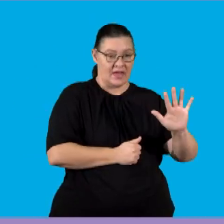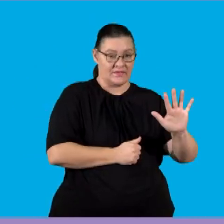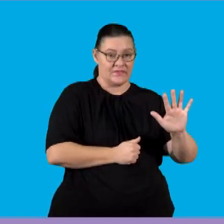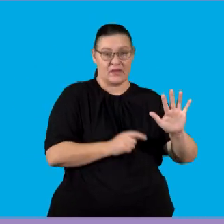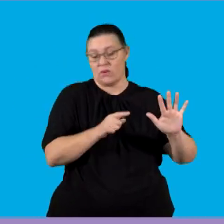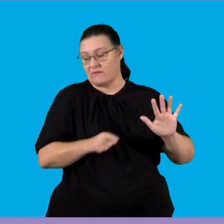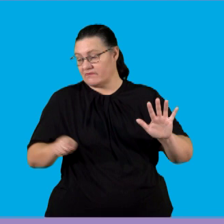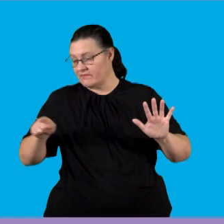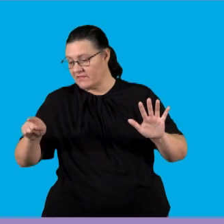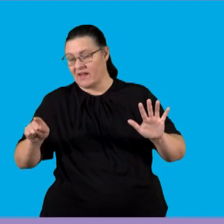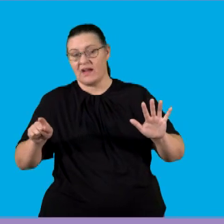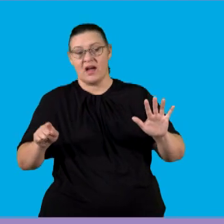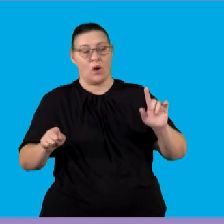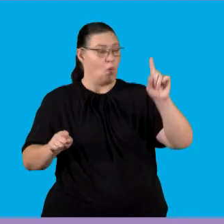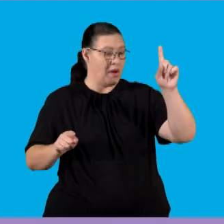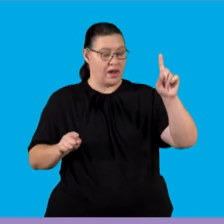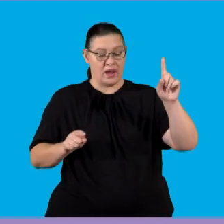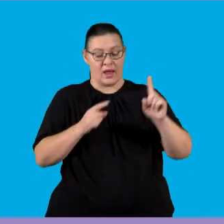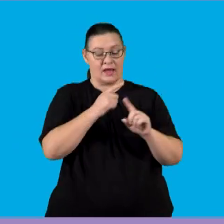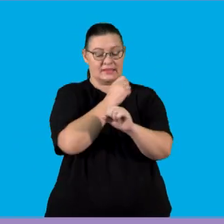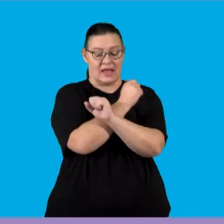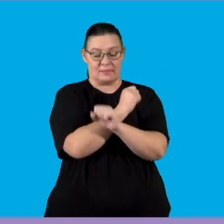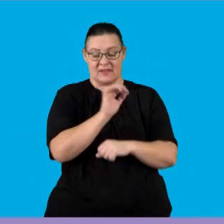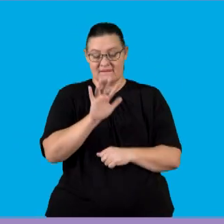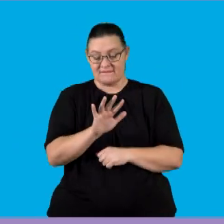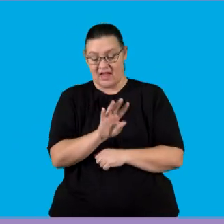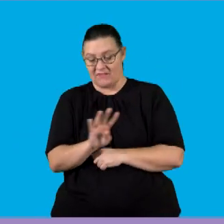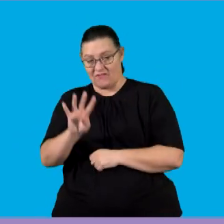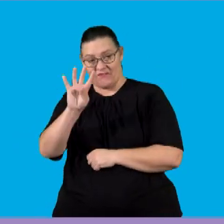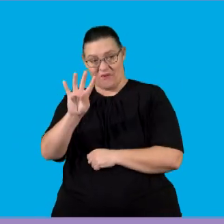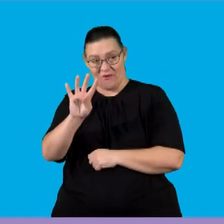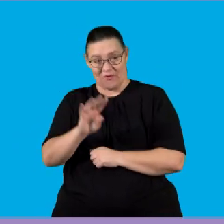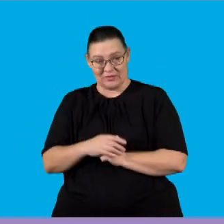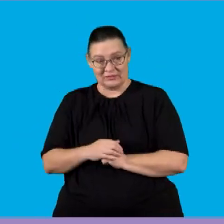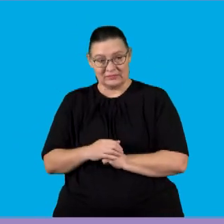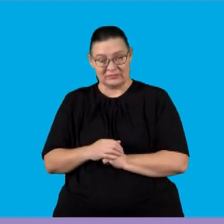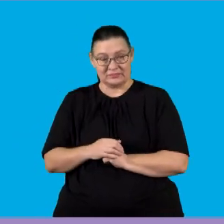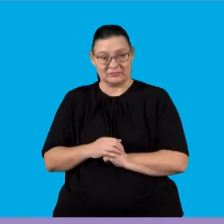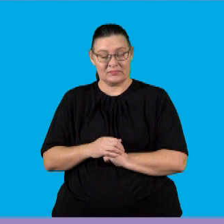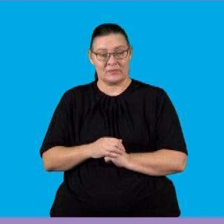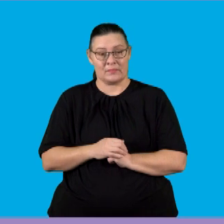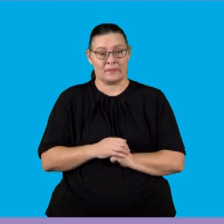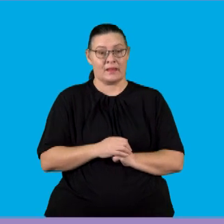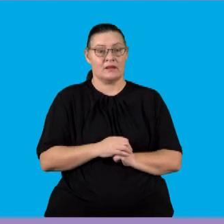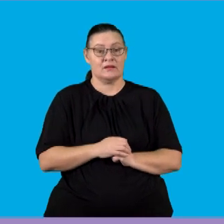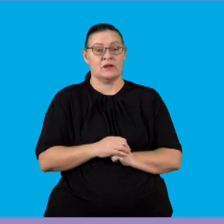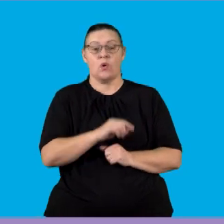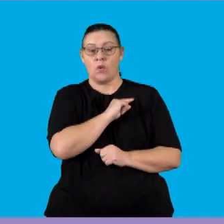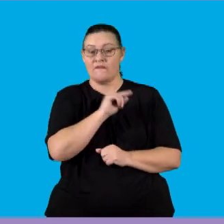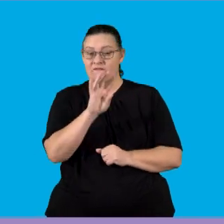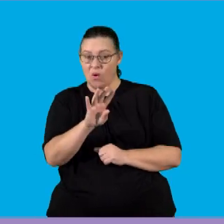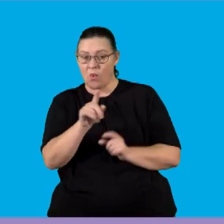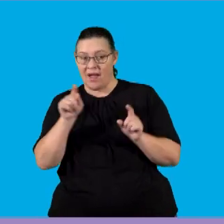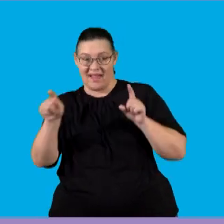there, we know that there is an exponent 1, and we are adding that with the exponent 4. Why the exponent